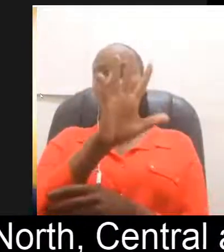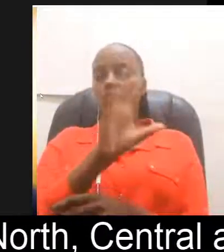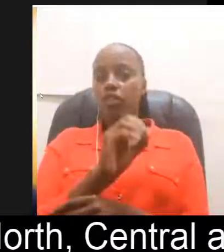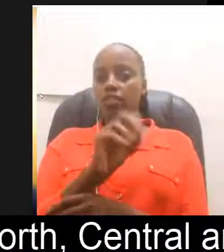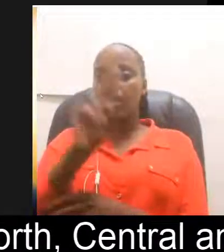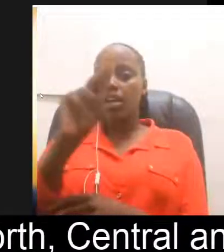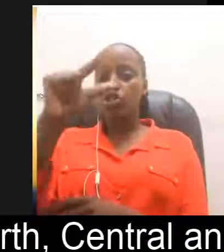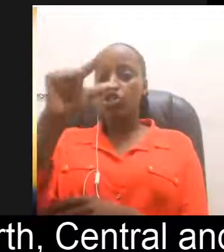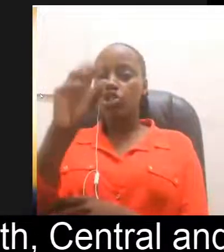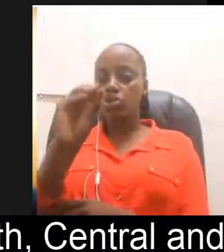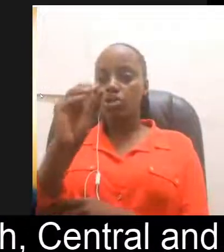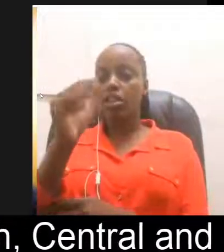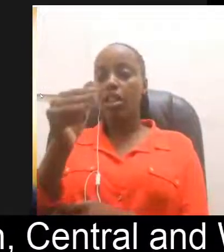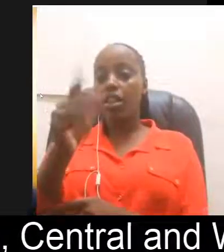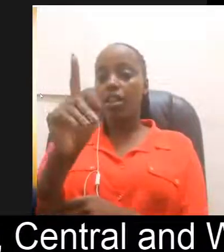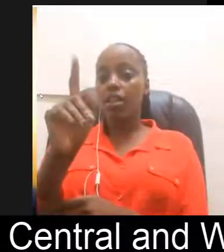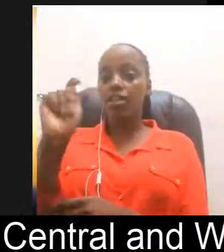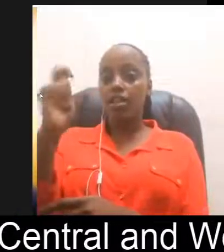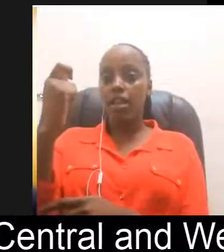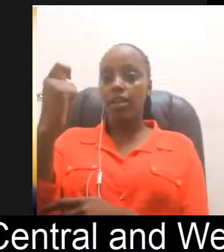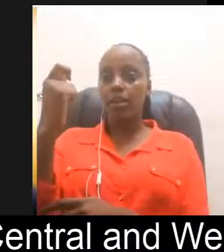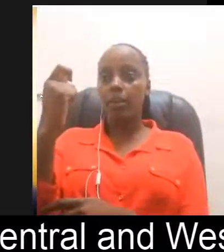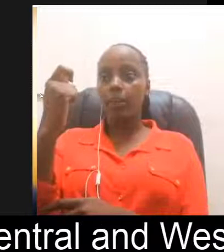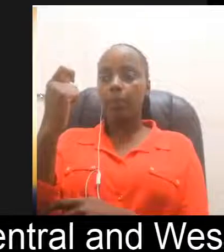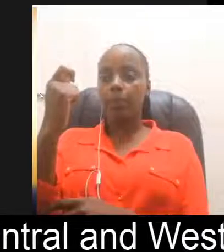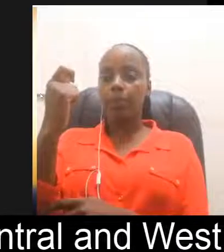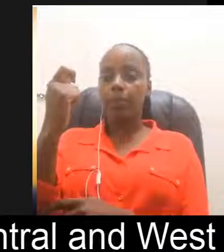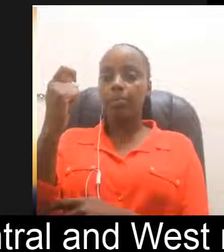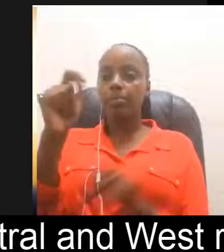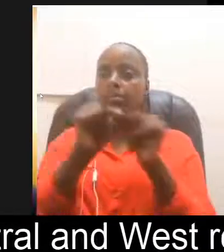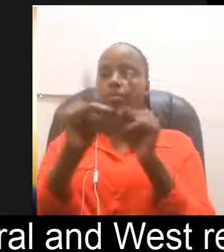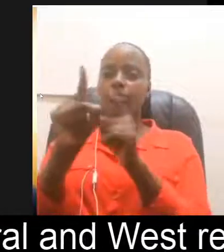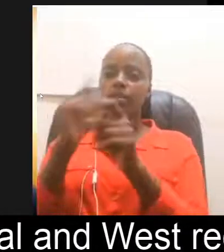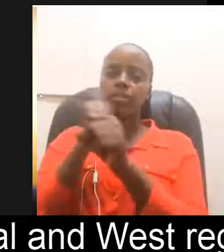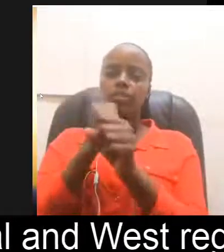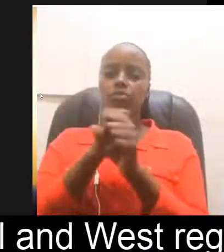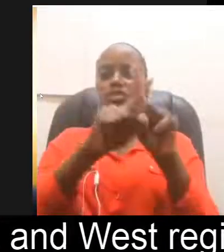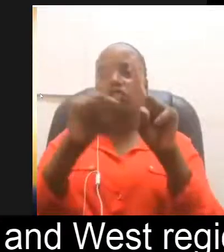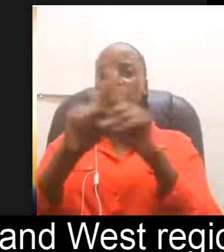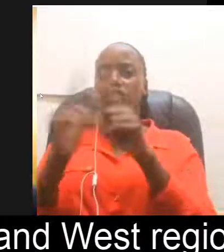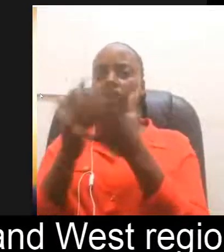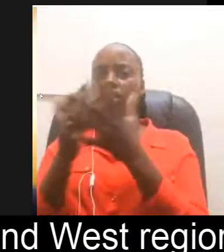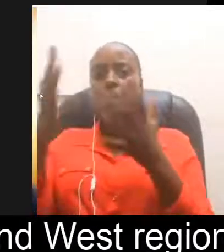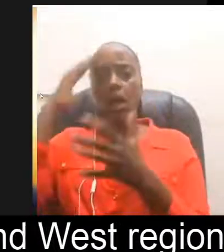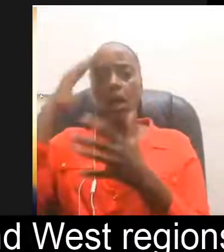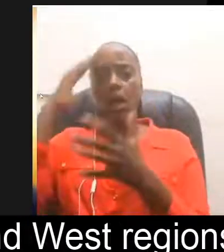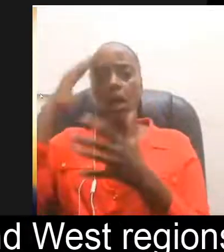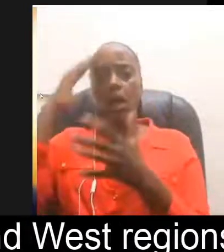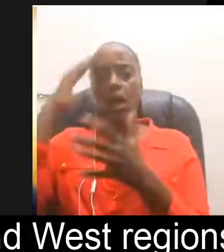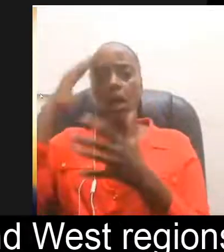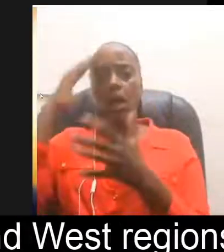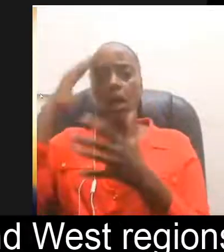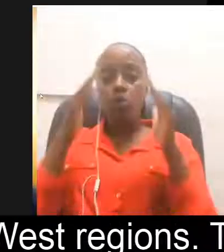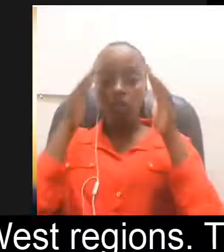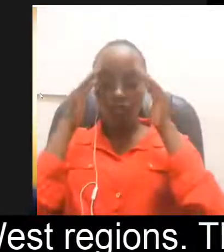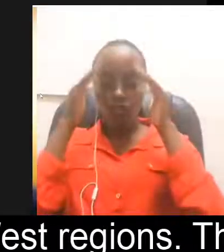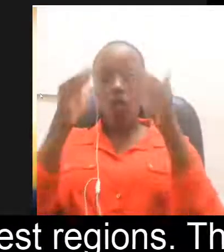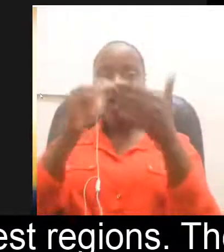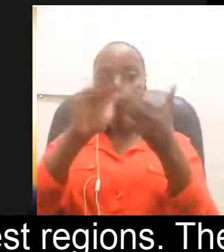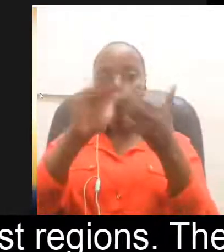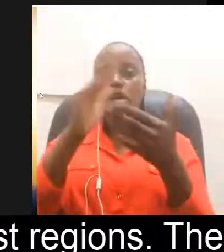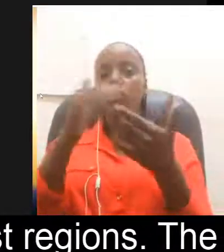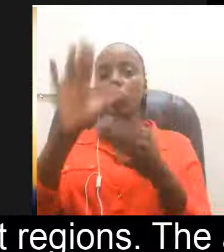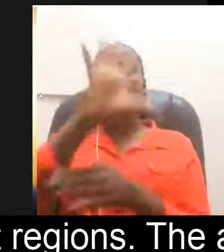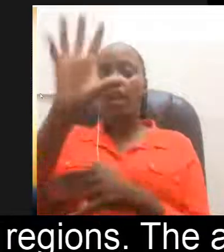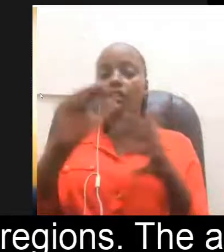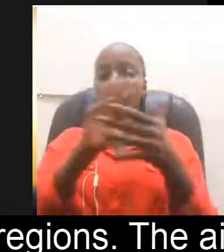country. And we've been doing several things. I don't know, maybe I'll just concentrate on the African Charter.